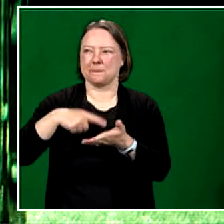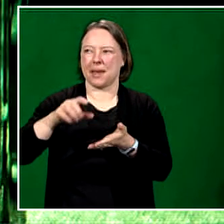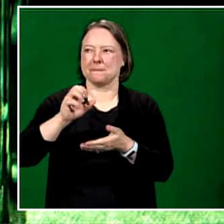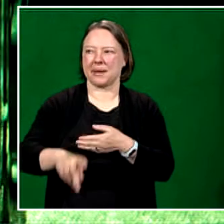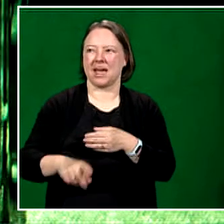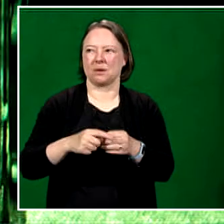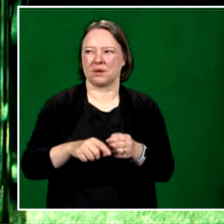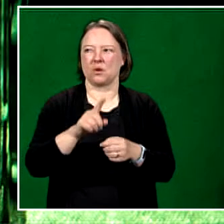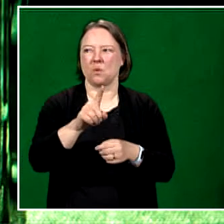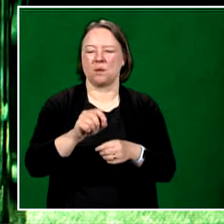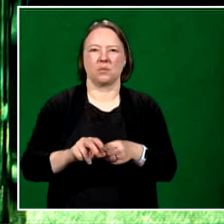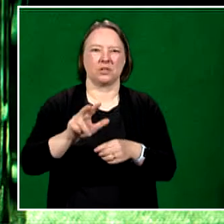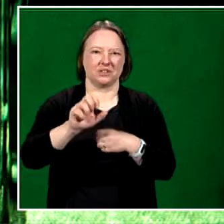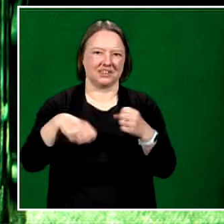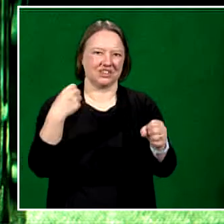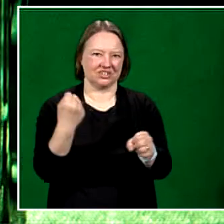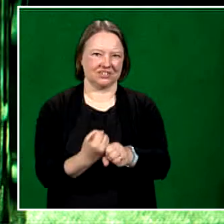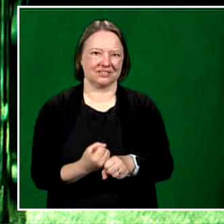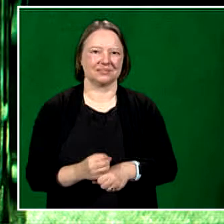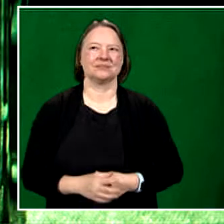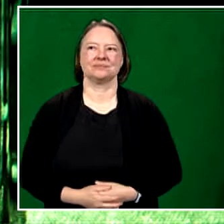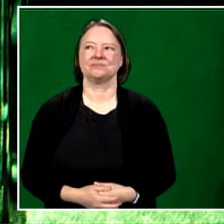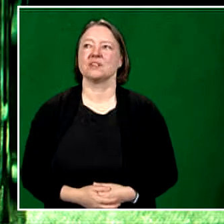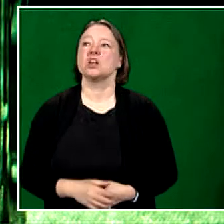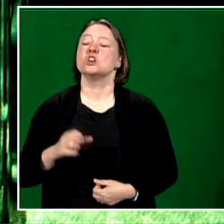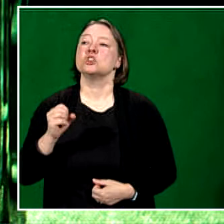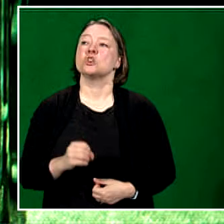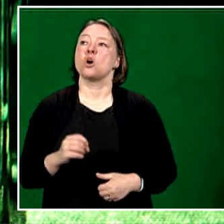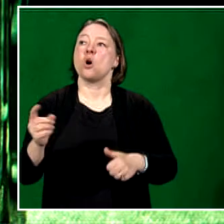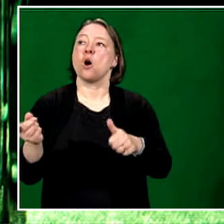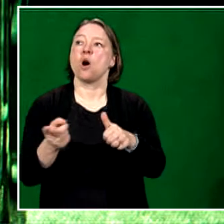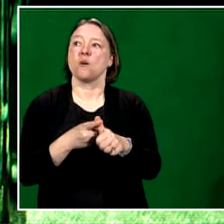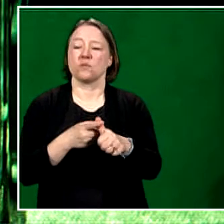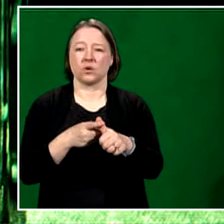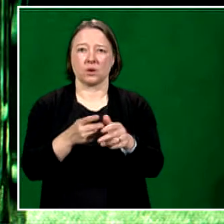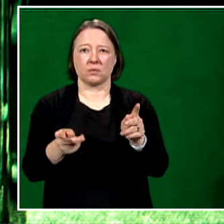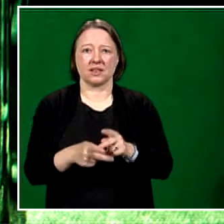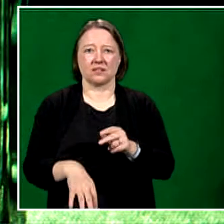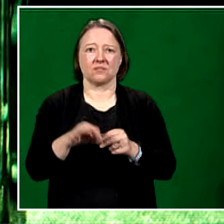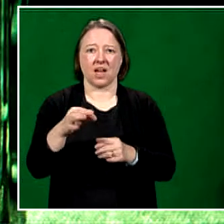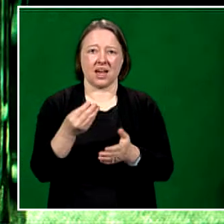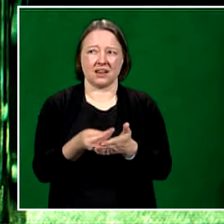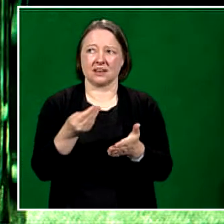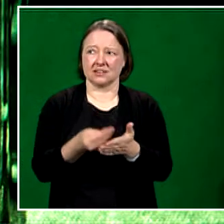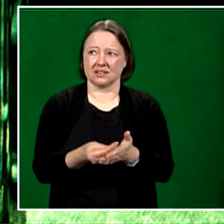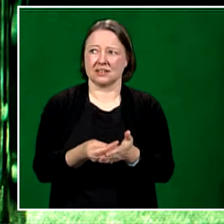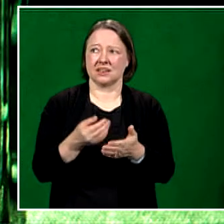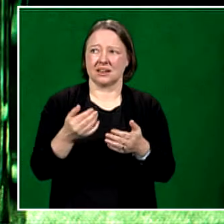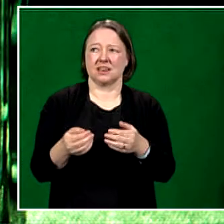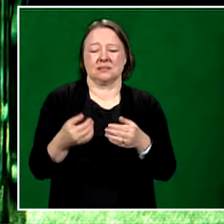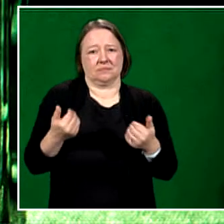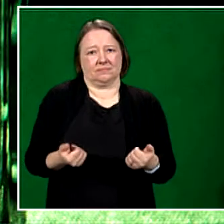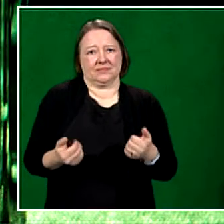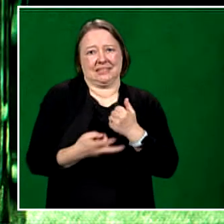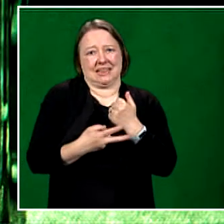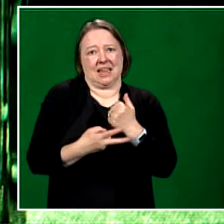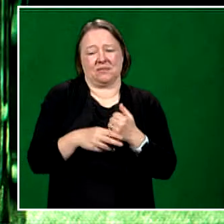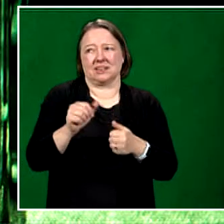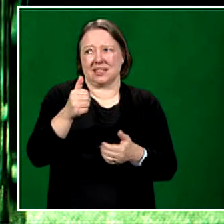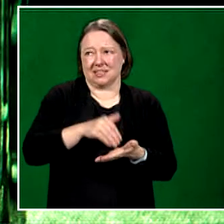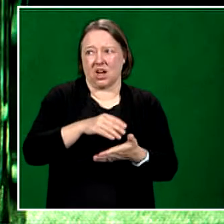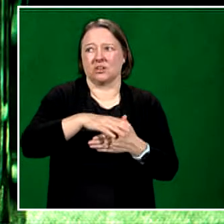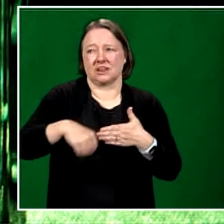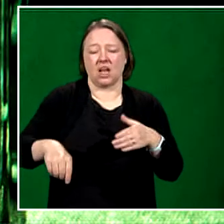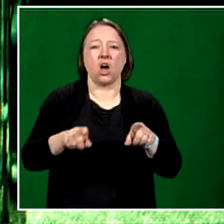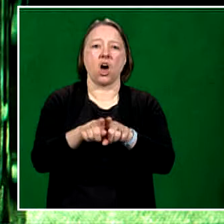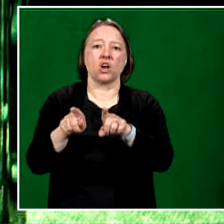4 months. So our first source of capital is our personal saving, which is 10K now that we've put together so far. We